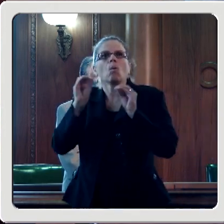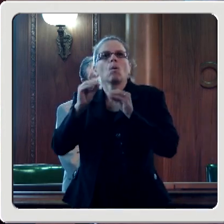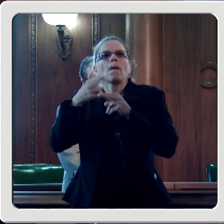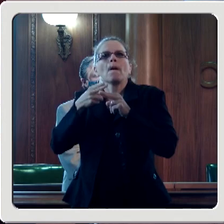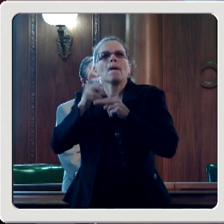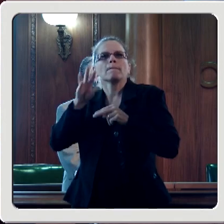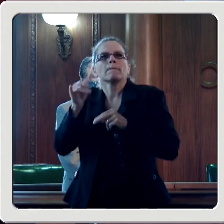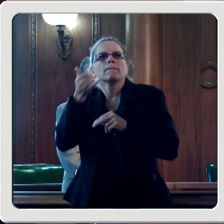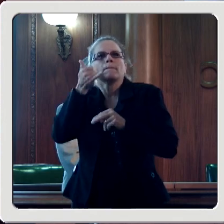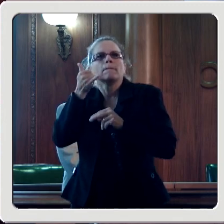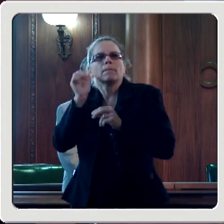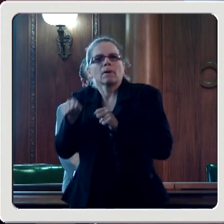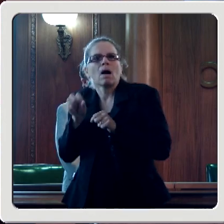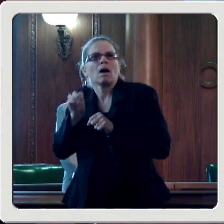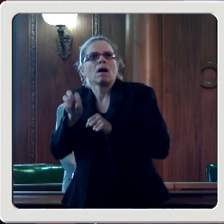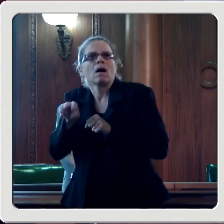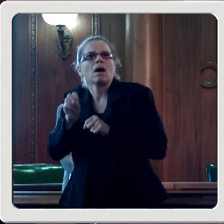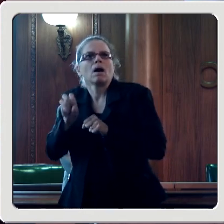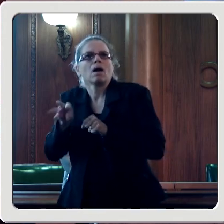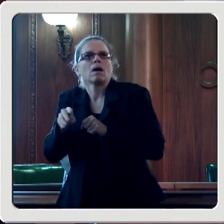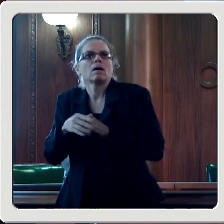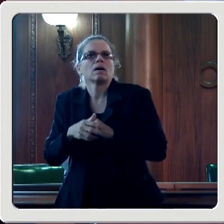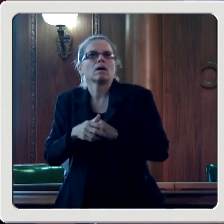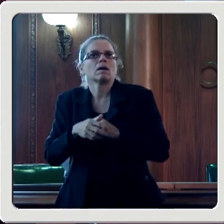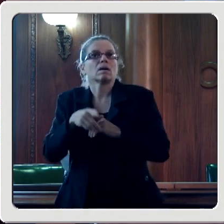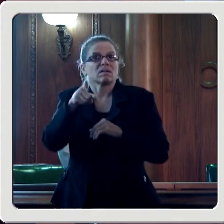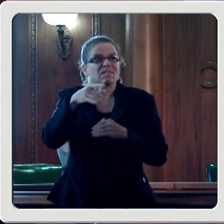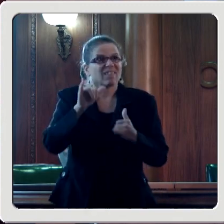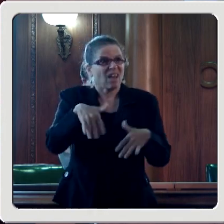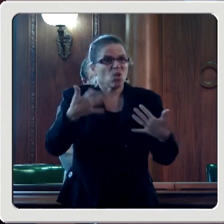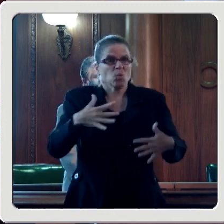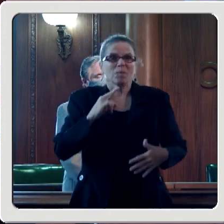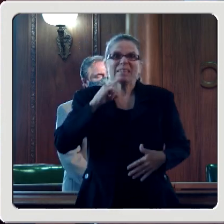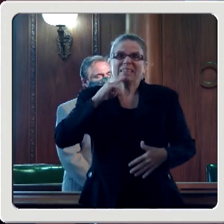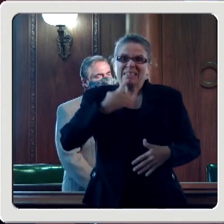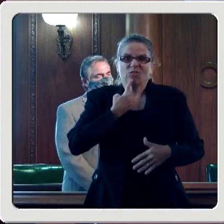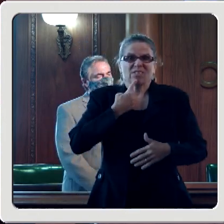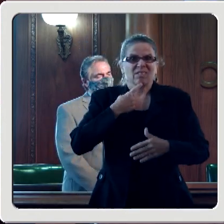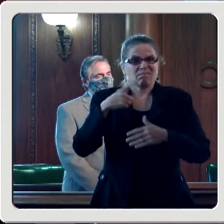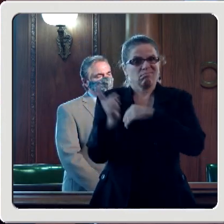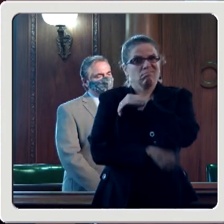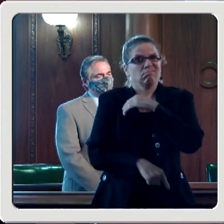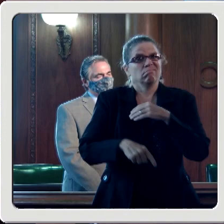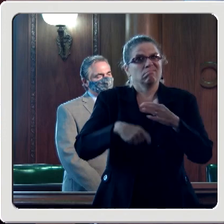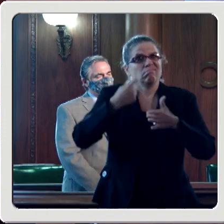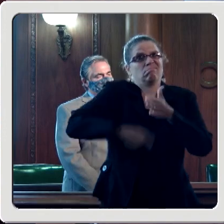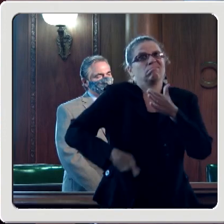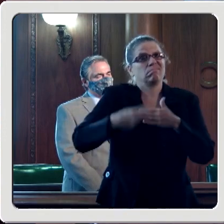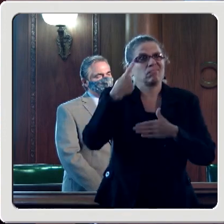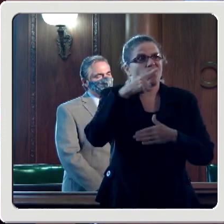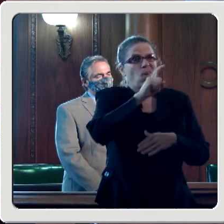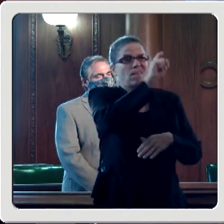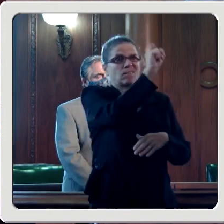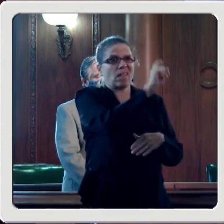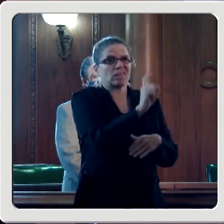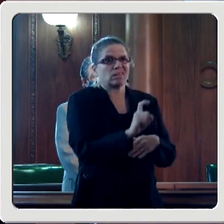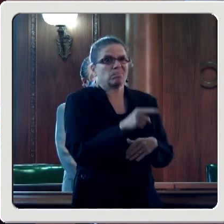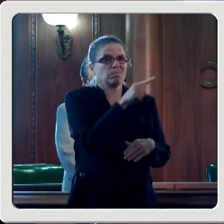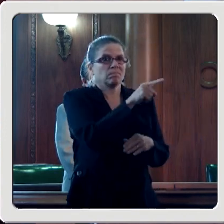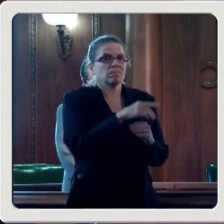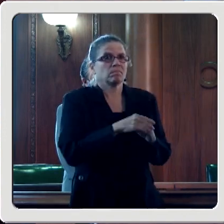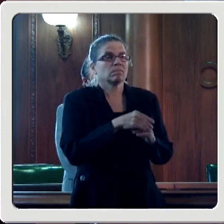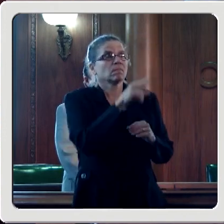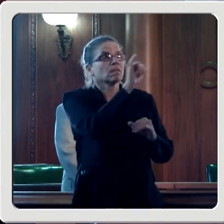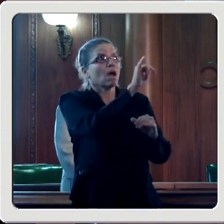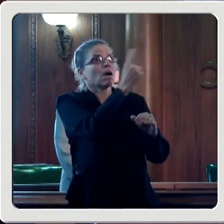will be prosecuted. It's a felony to defame monuments and memorials to those who have died.